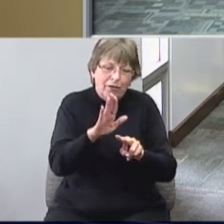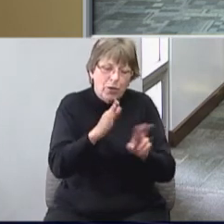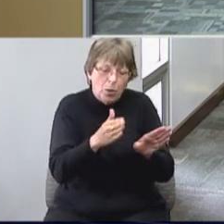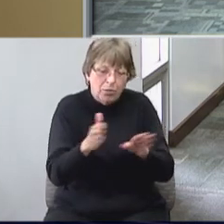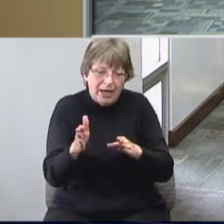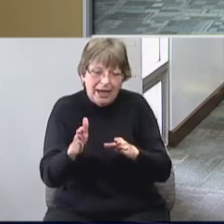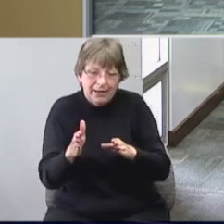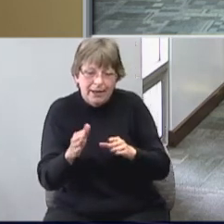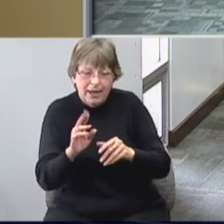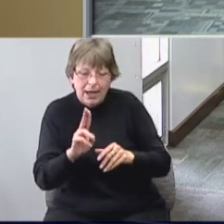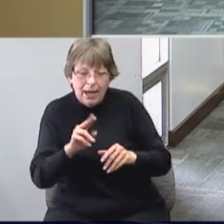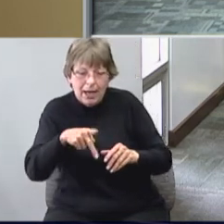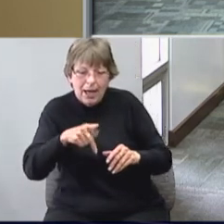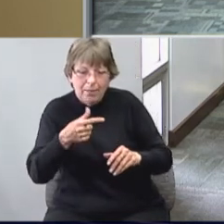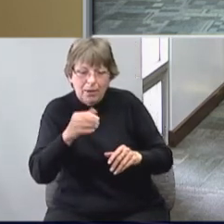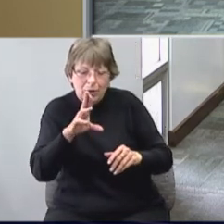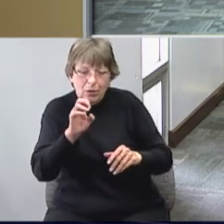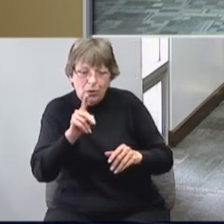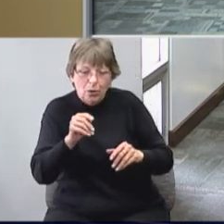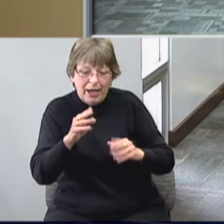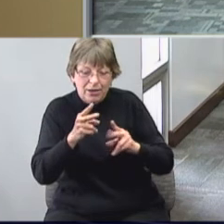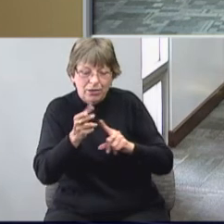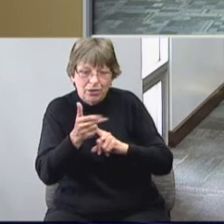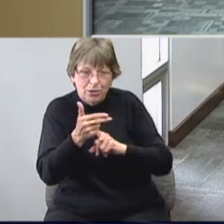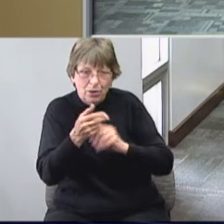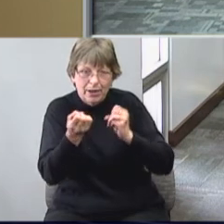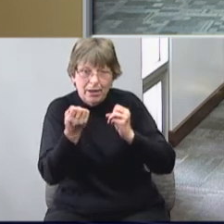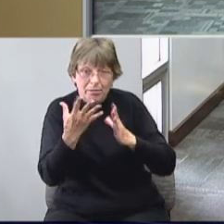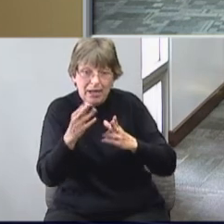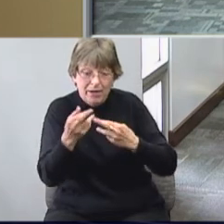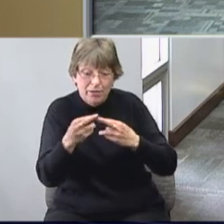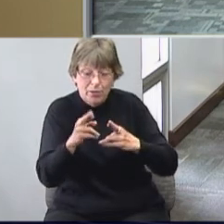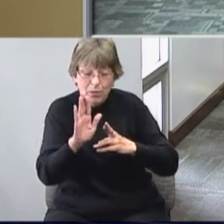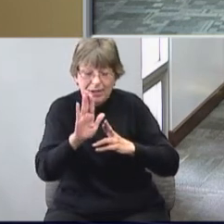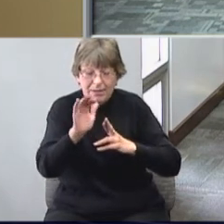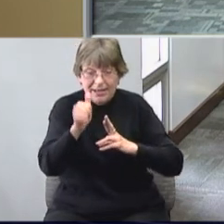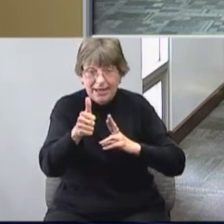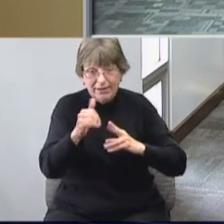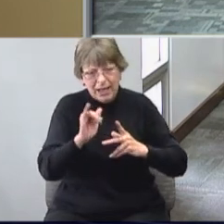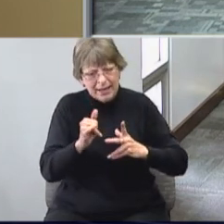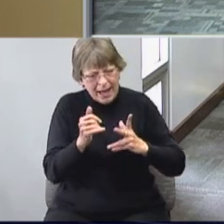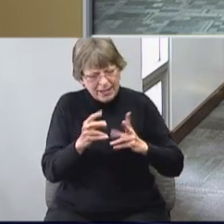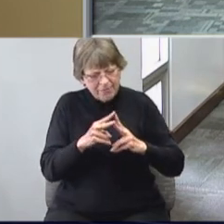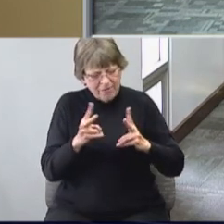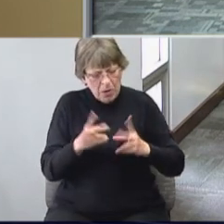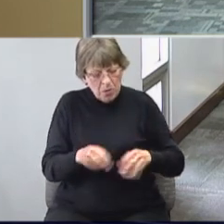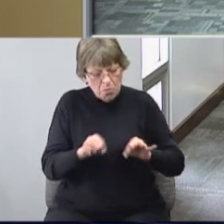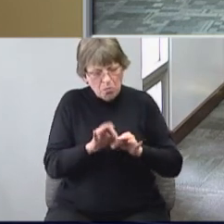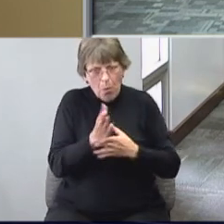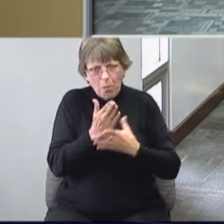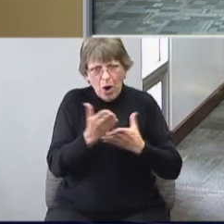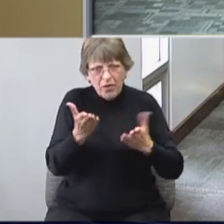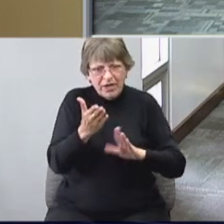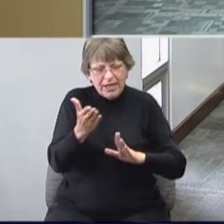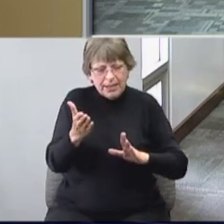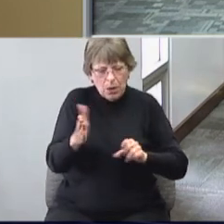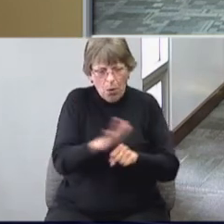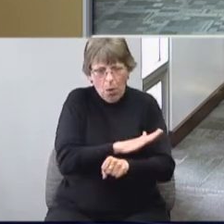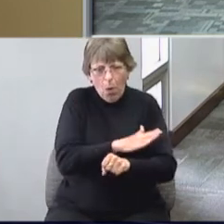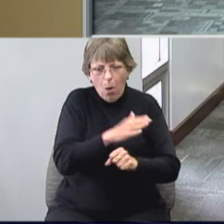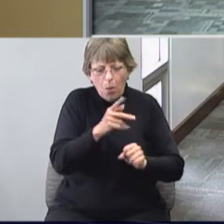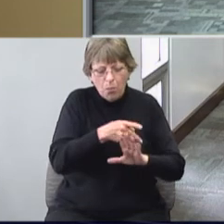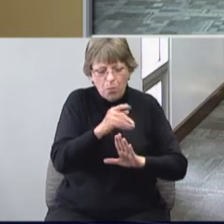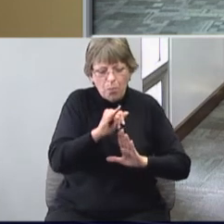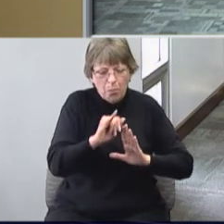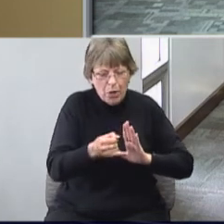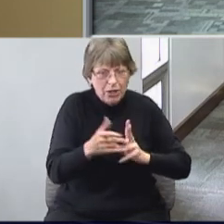planned upgrades to the hotel, and namely the rooms itself, because that's such a critical part of this whole project. Yes. Is we can do